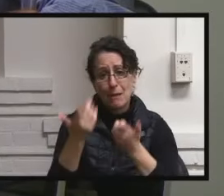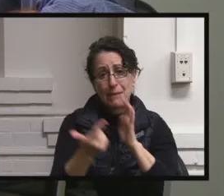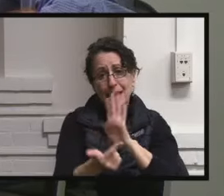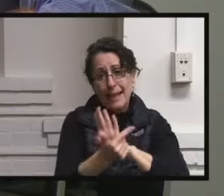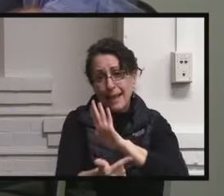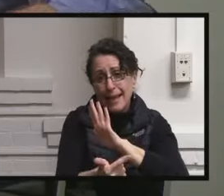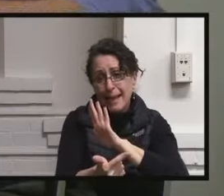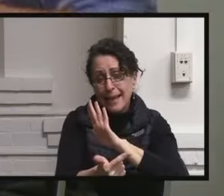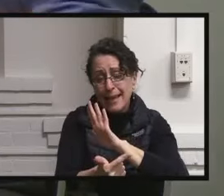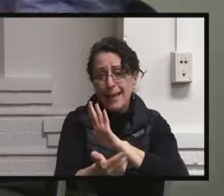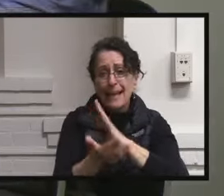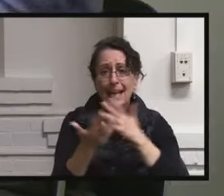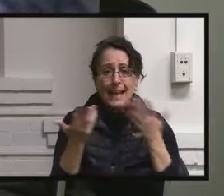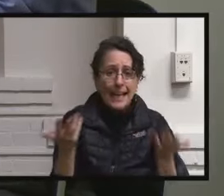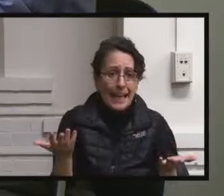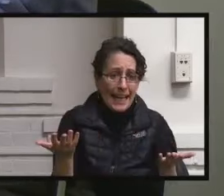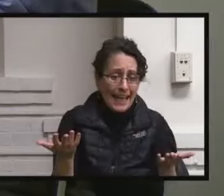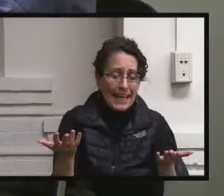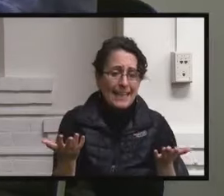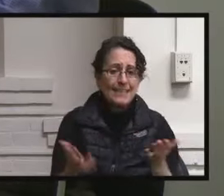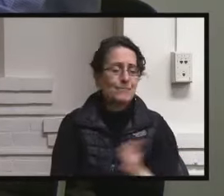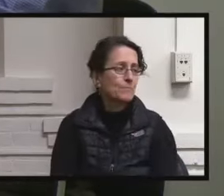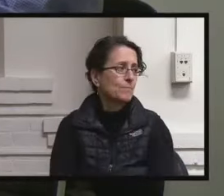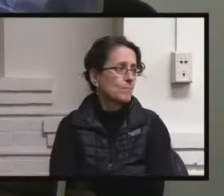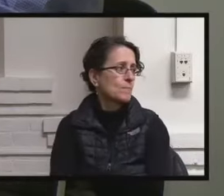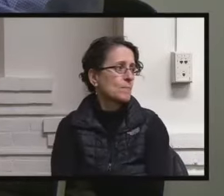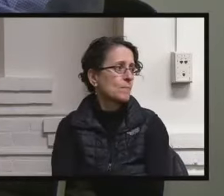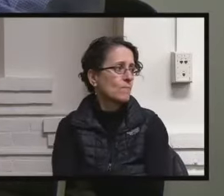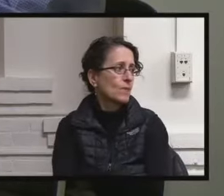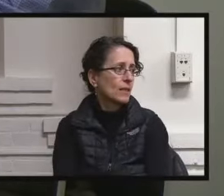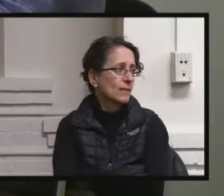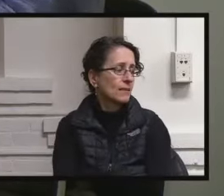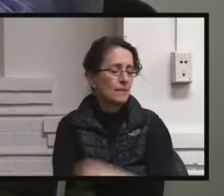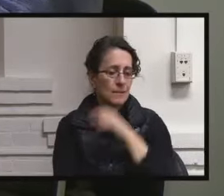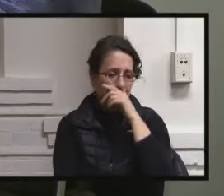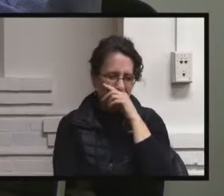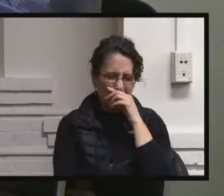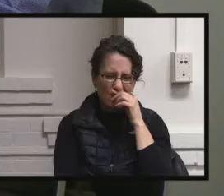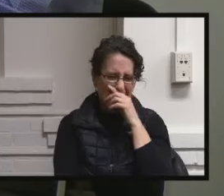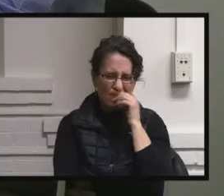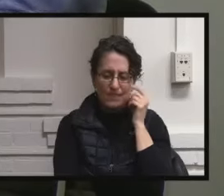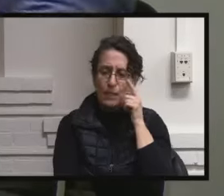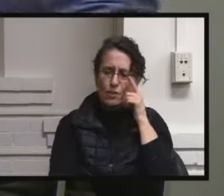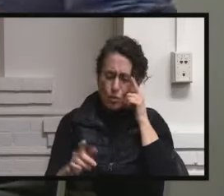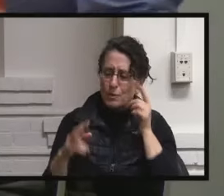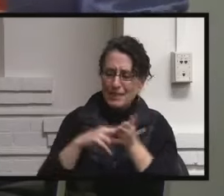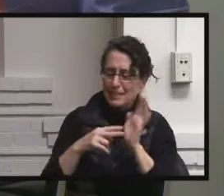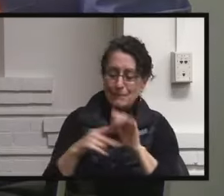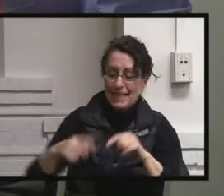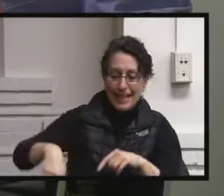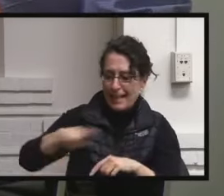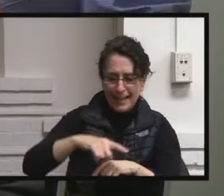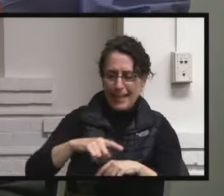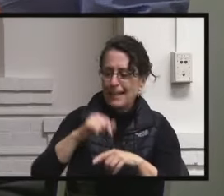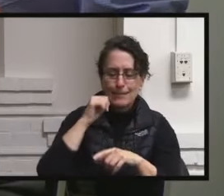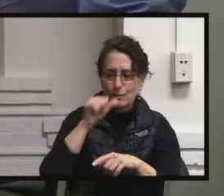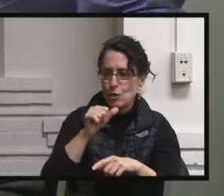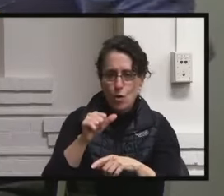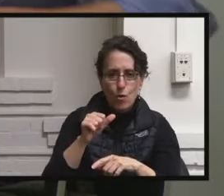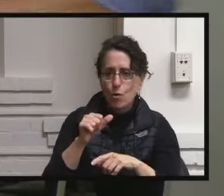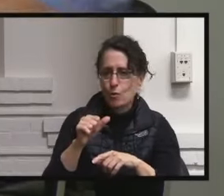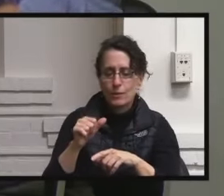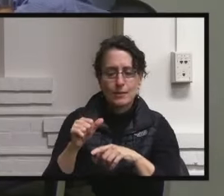seeking to have their, seeking instead of buying into the $2 and $3 bags, are seeking to establish